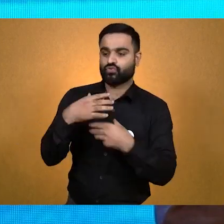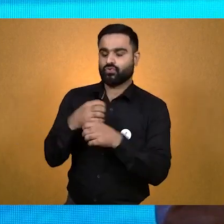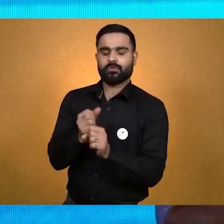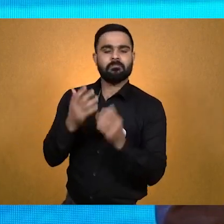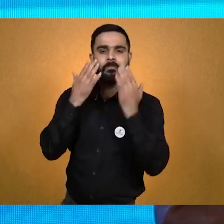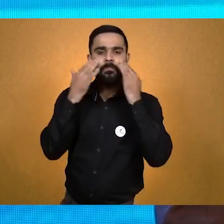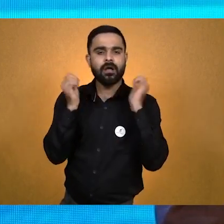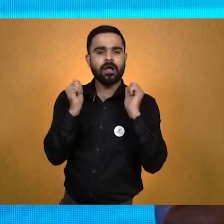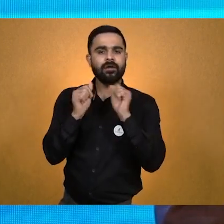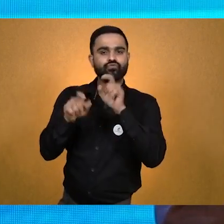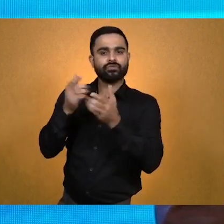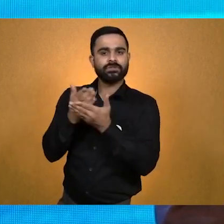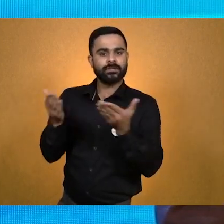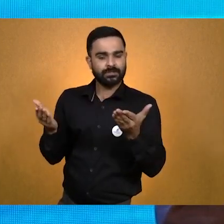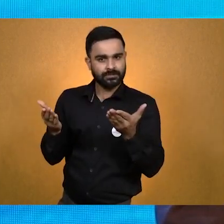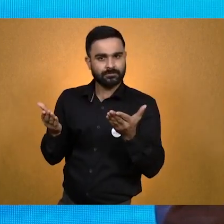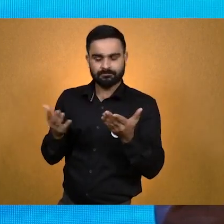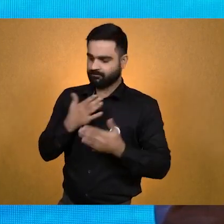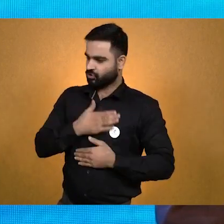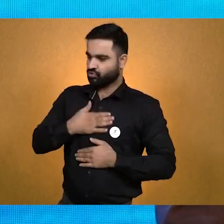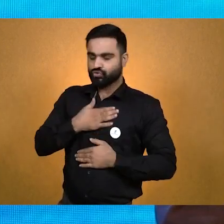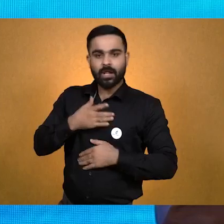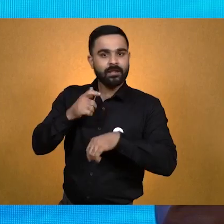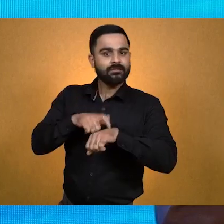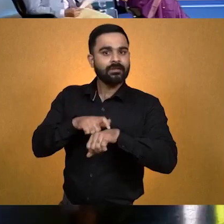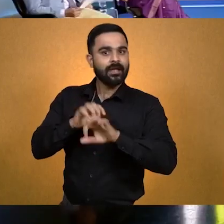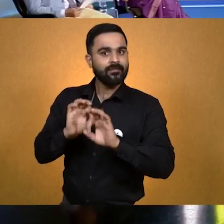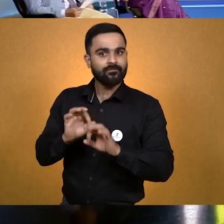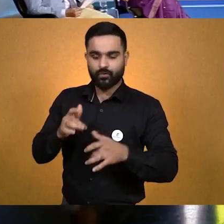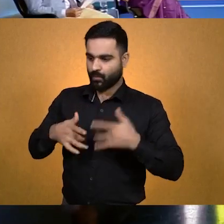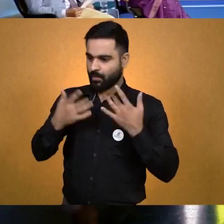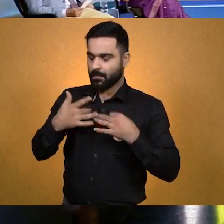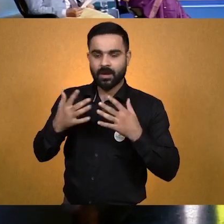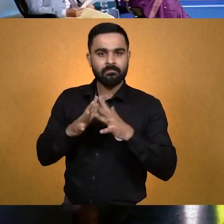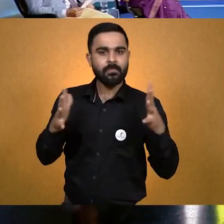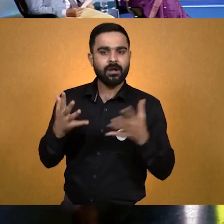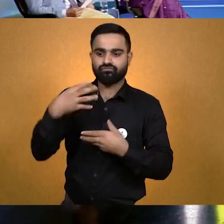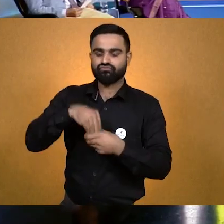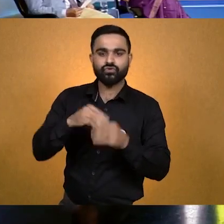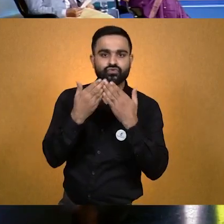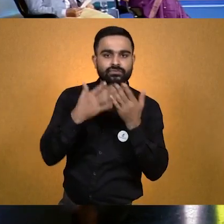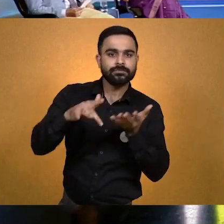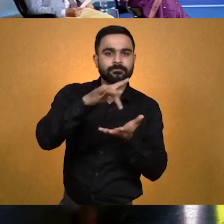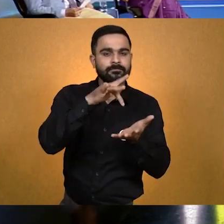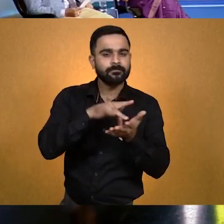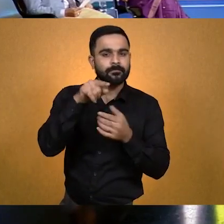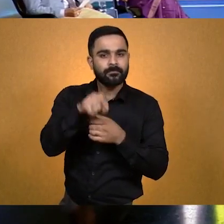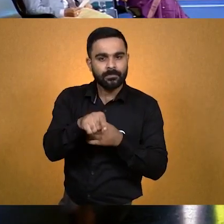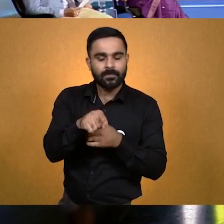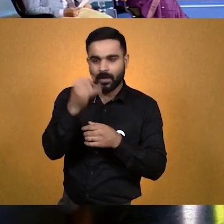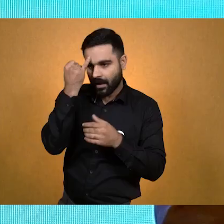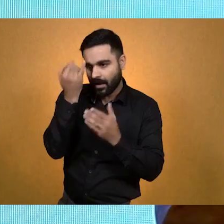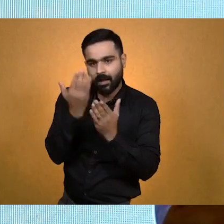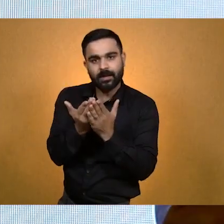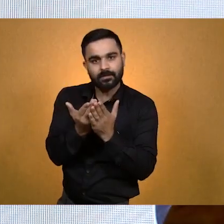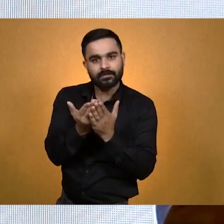very comfortable for them to be there, to enjoy their time there, feel very much part of the school, that is the